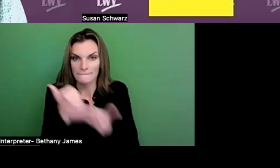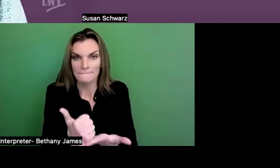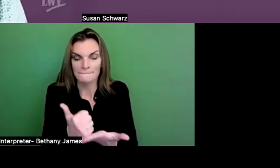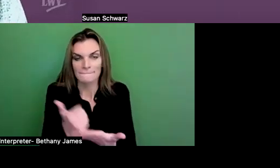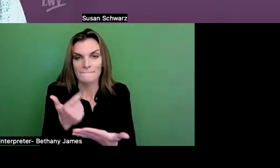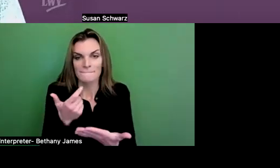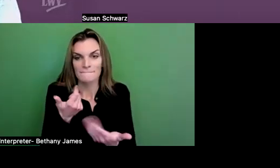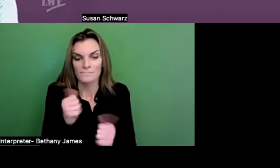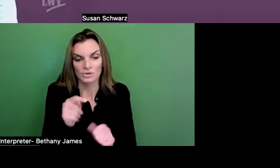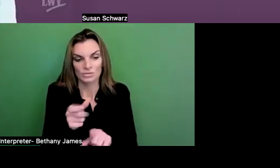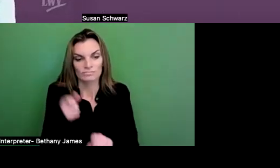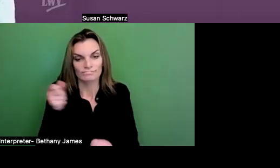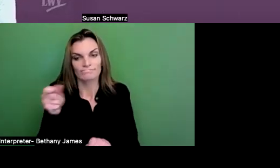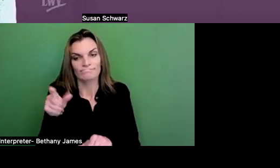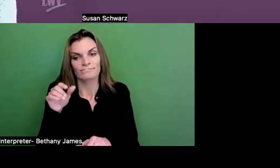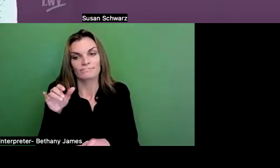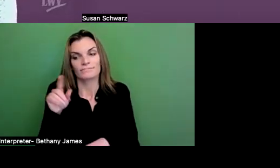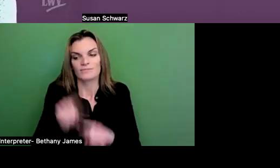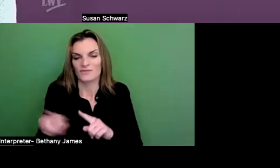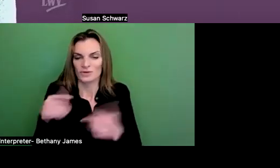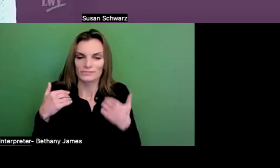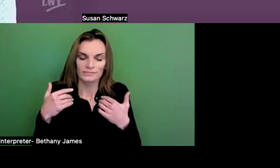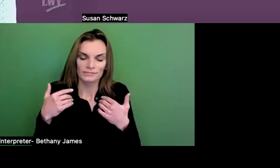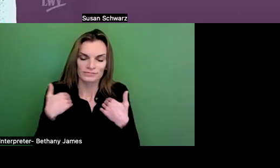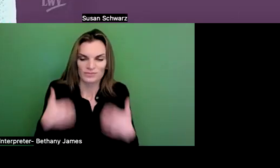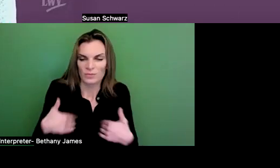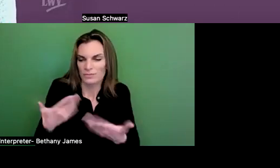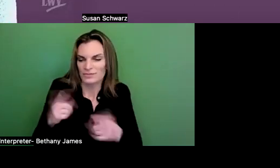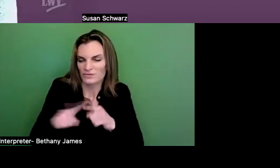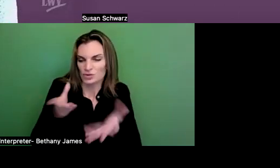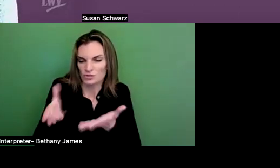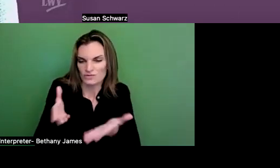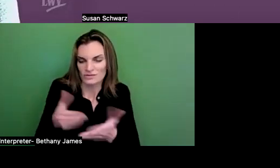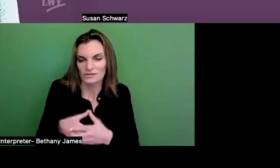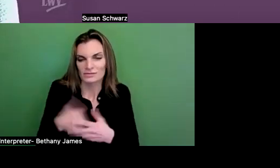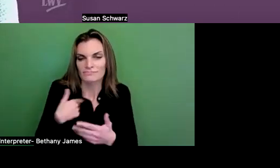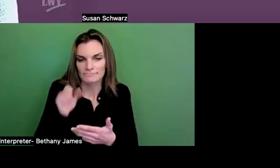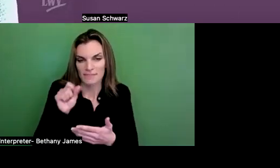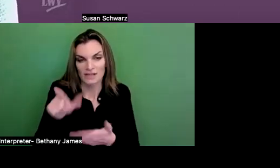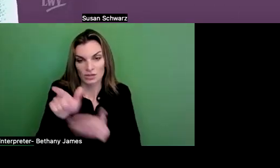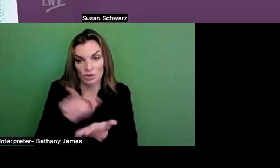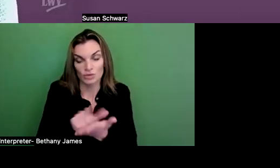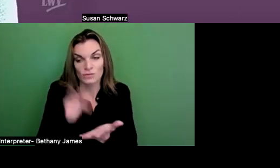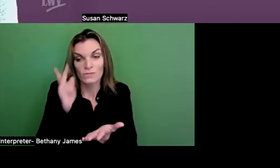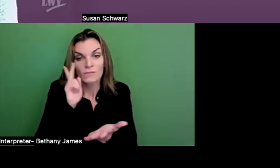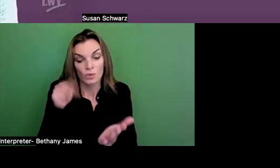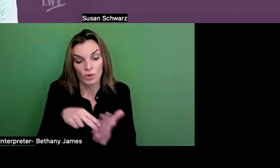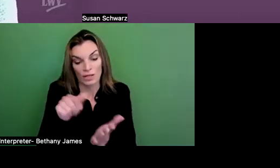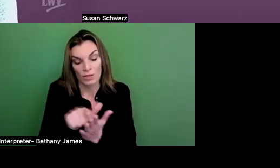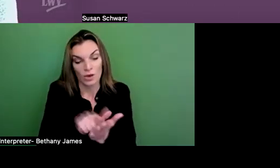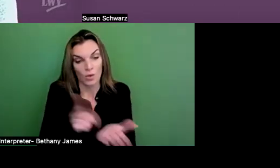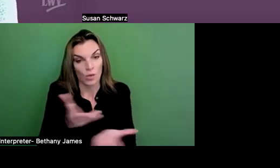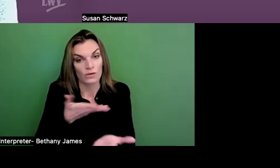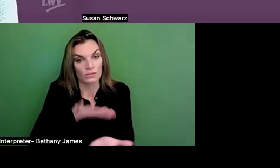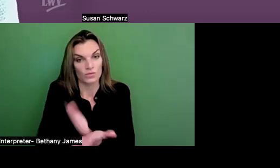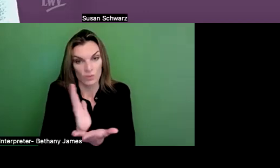get them into social services as well. I've asked the village attorney to review the current law to see what our rights